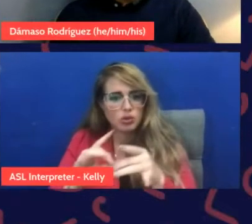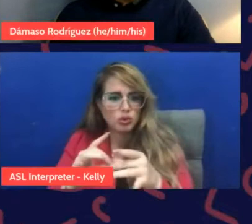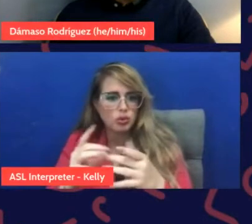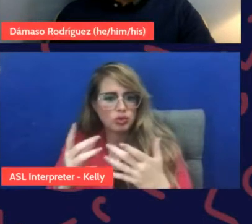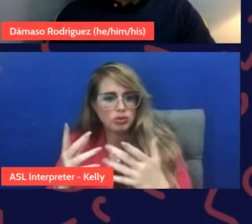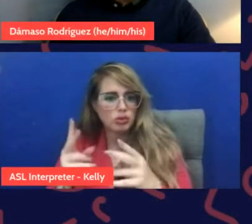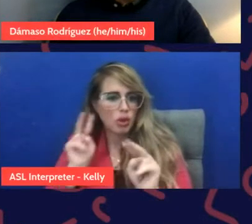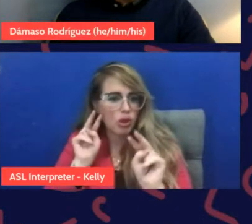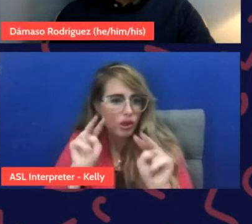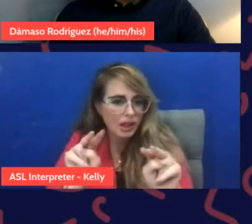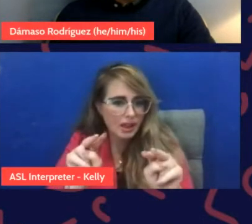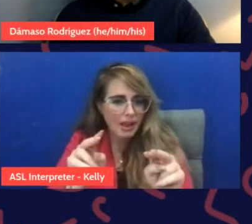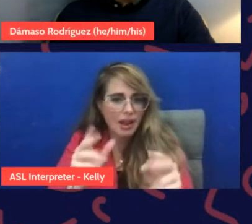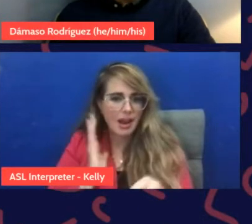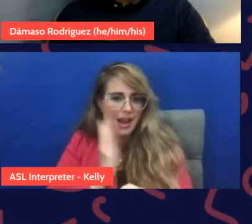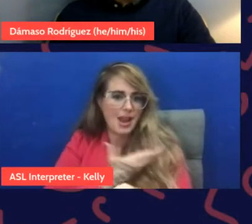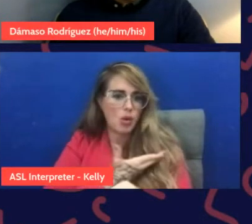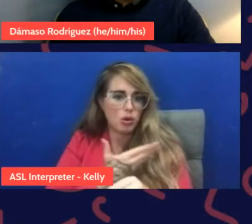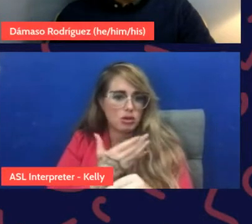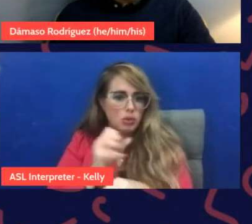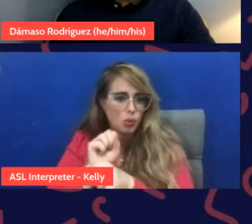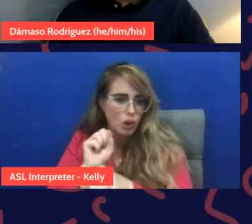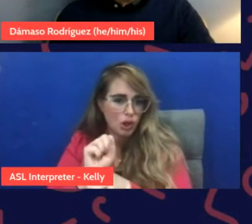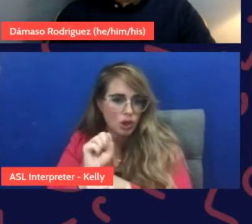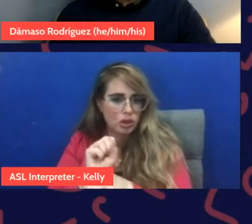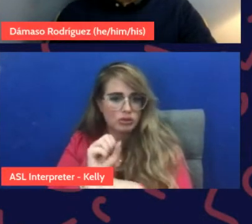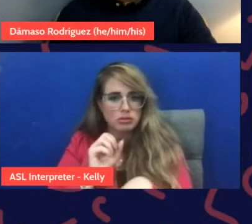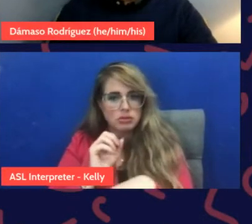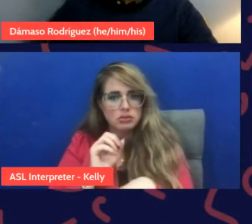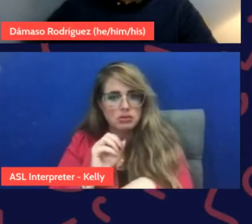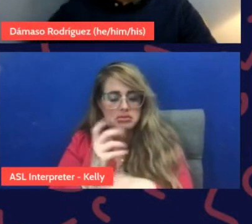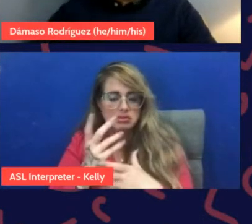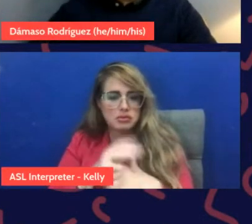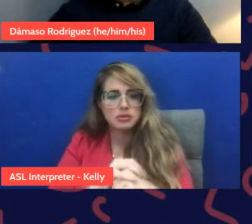at our work.